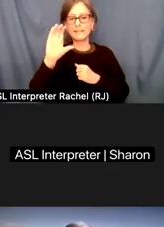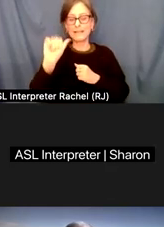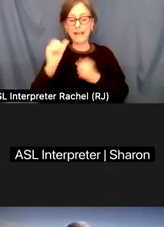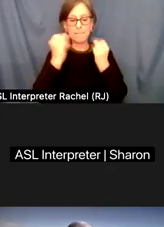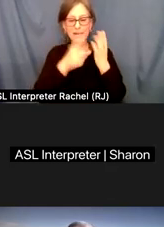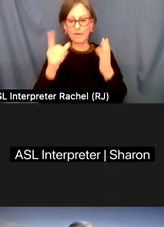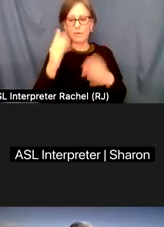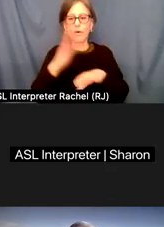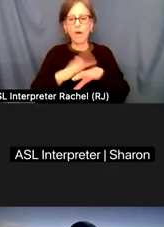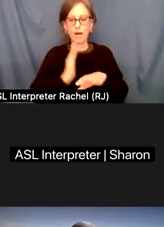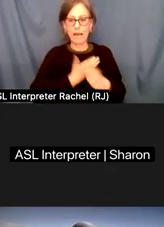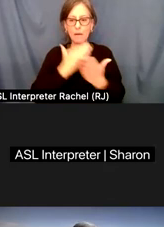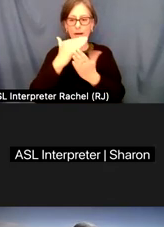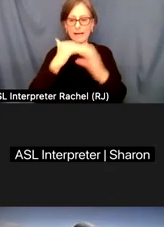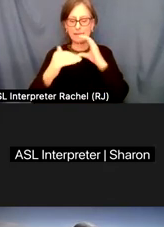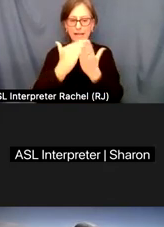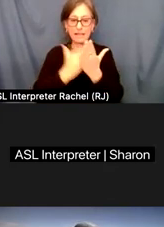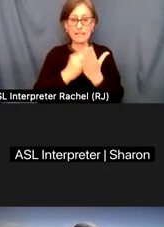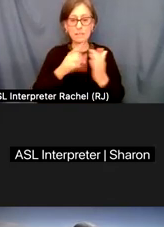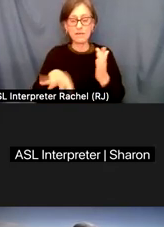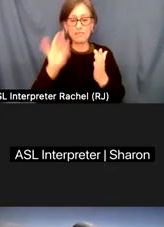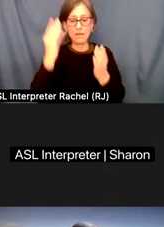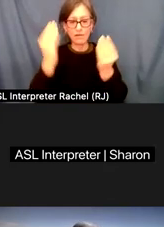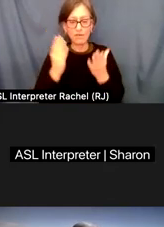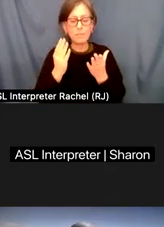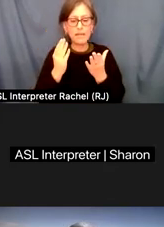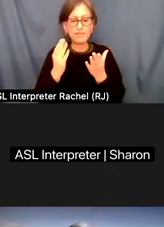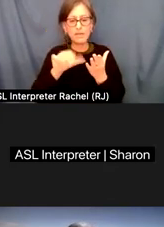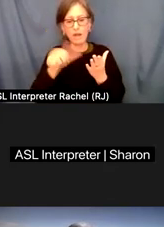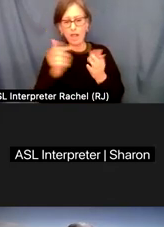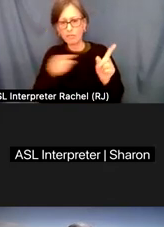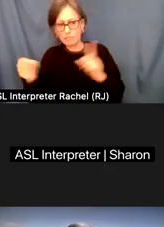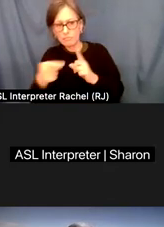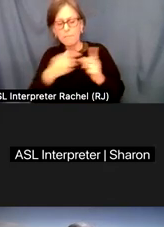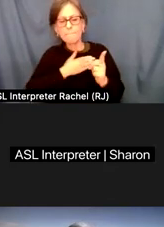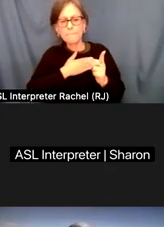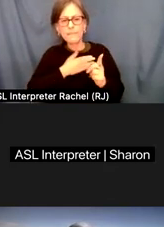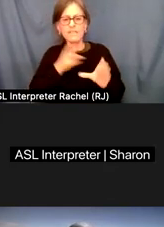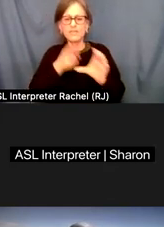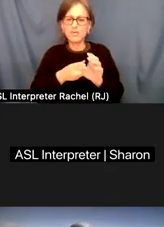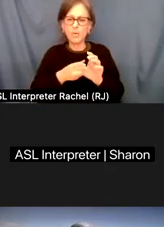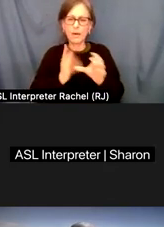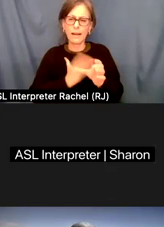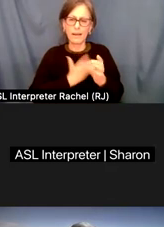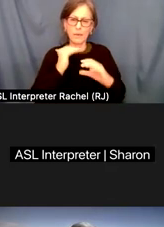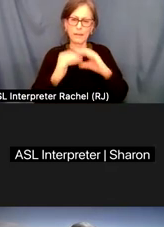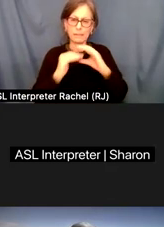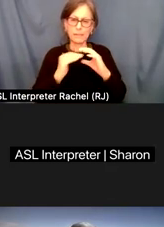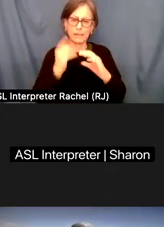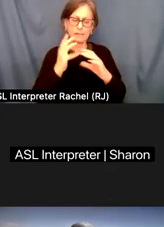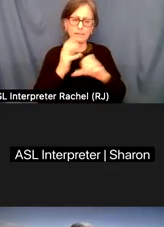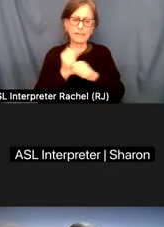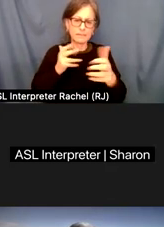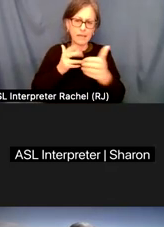email list already, but if you got it through another ways, please go to earthquakecountry.org/join, get on our email list so you'll be updated about things